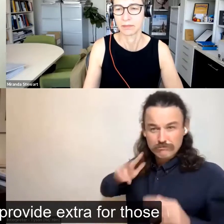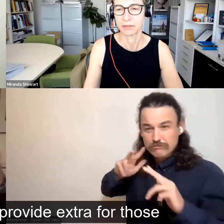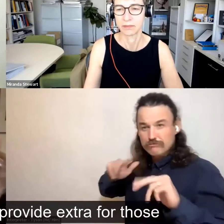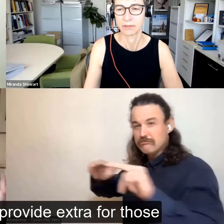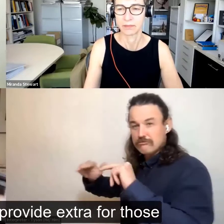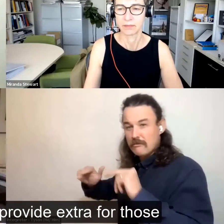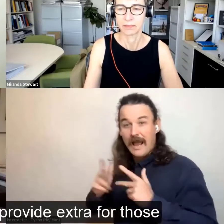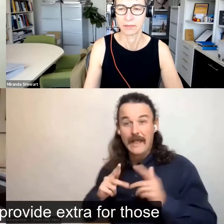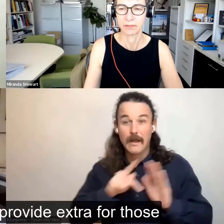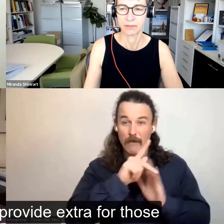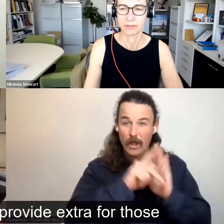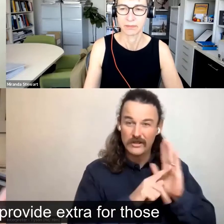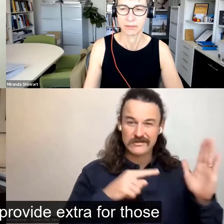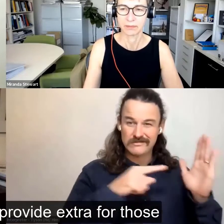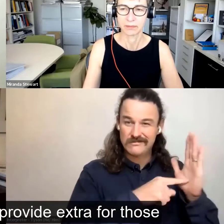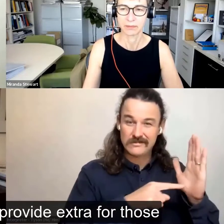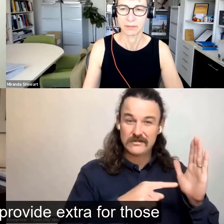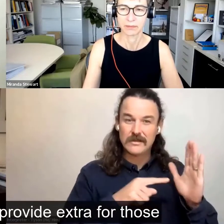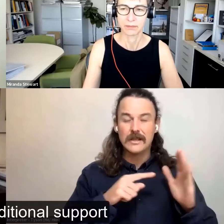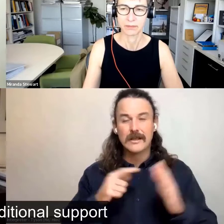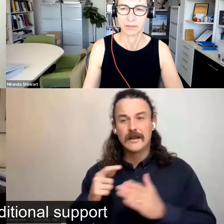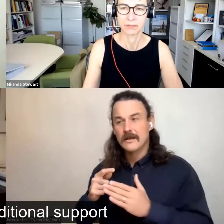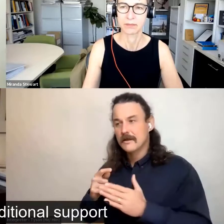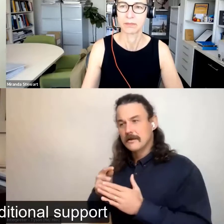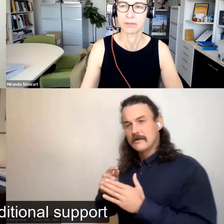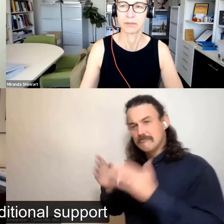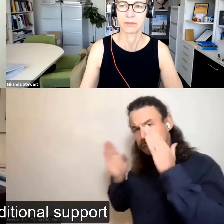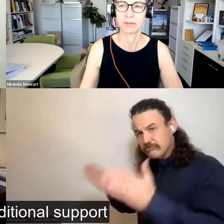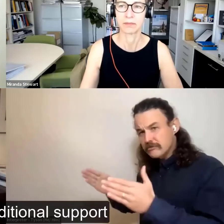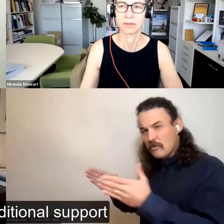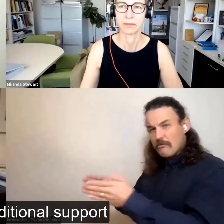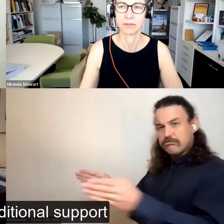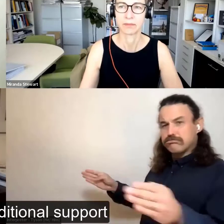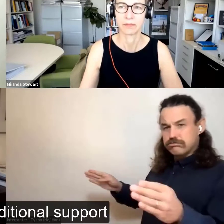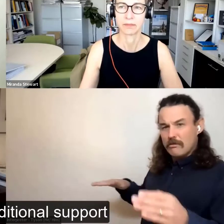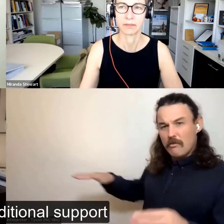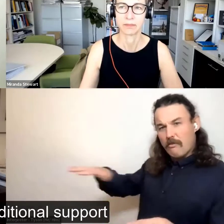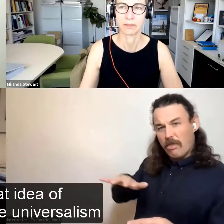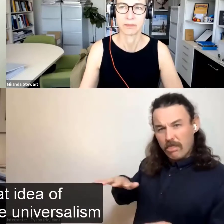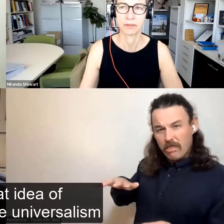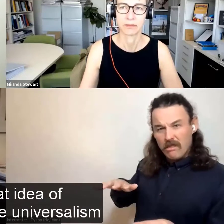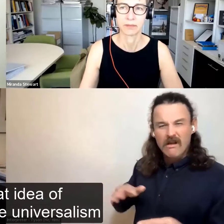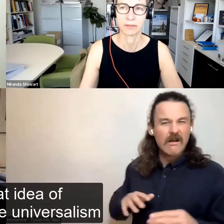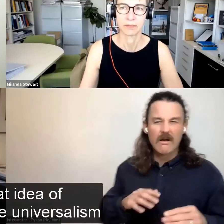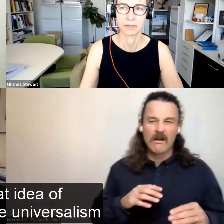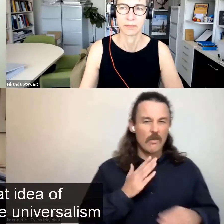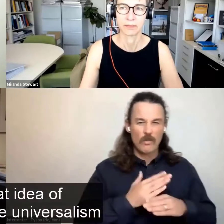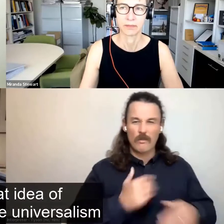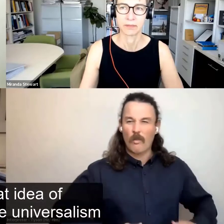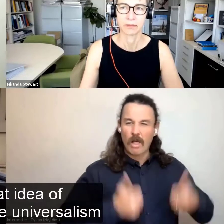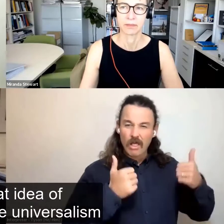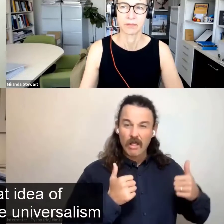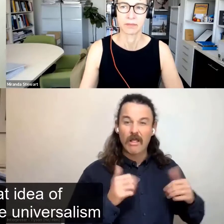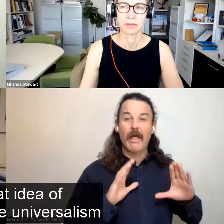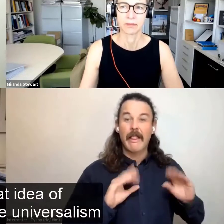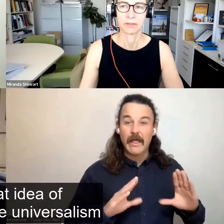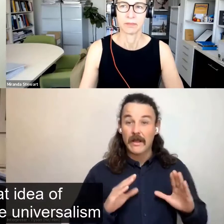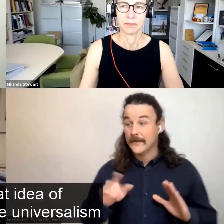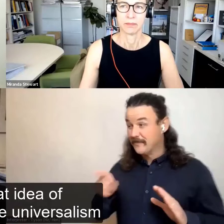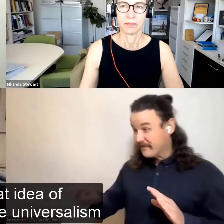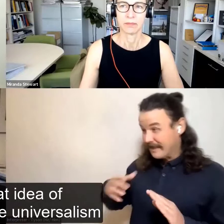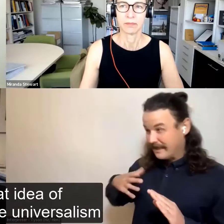can then provide extra for those who need additional support. And that idea of